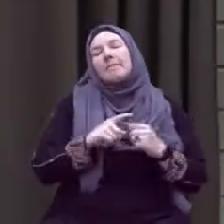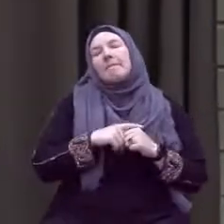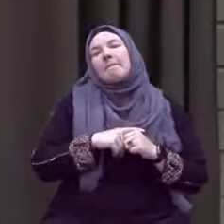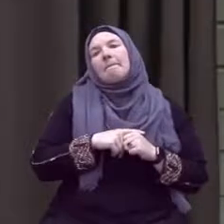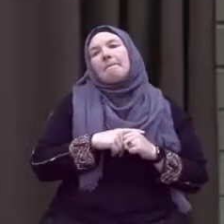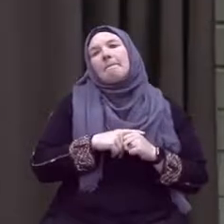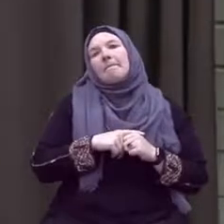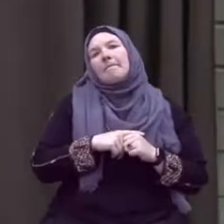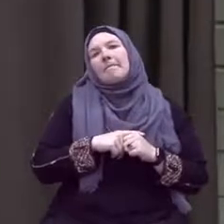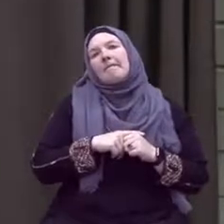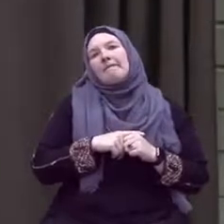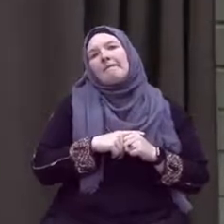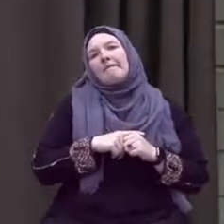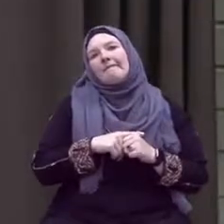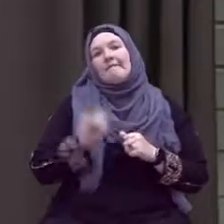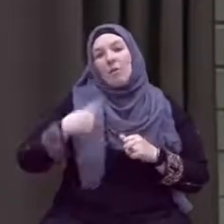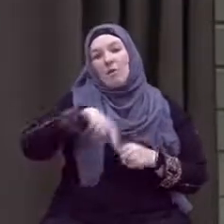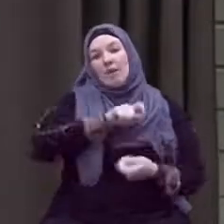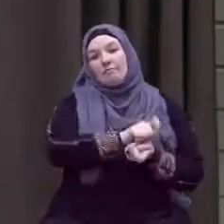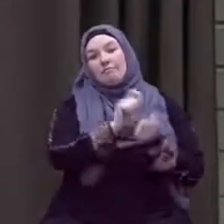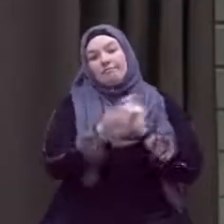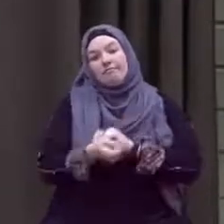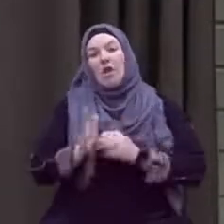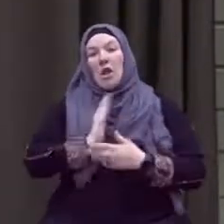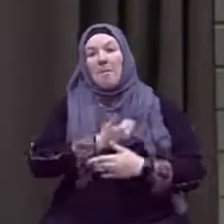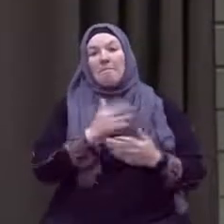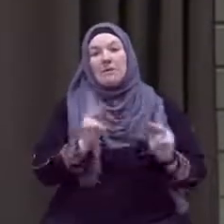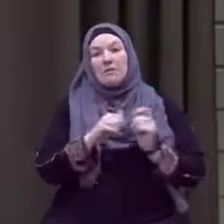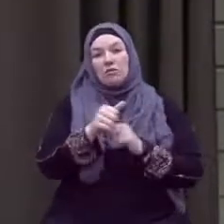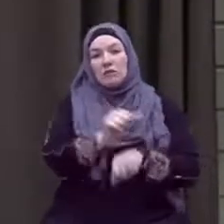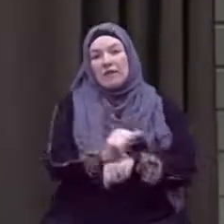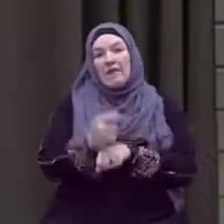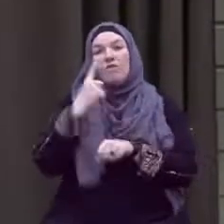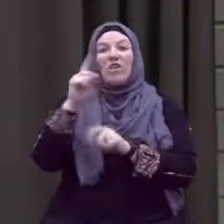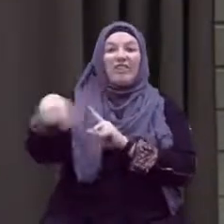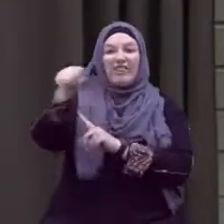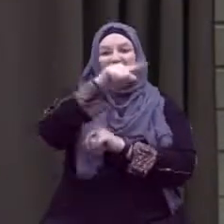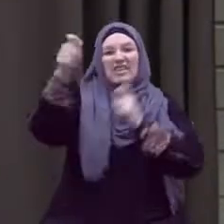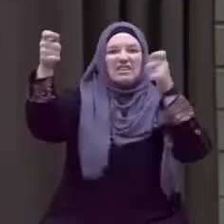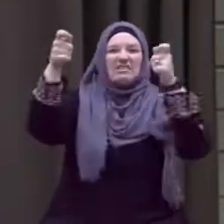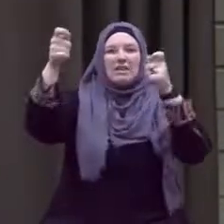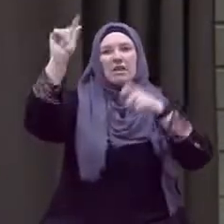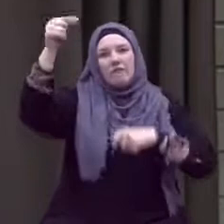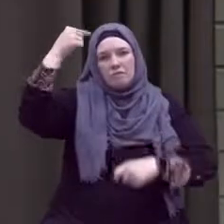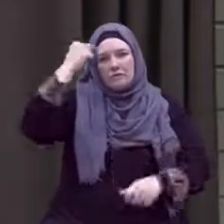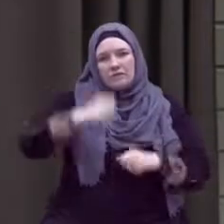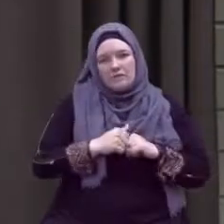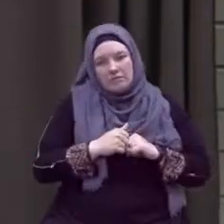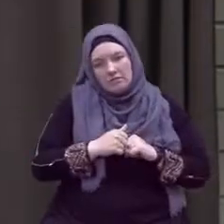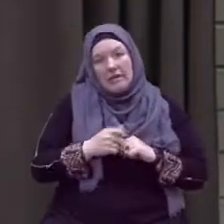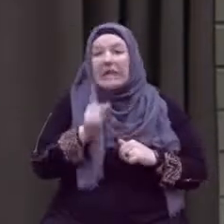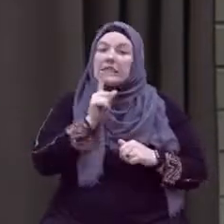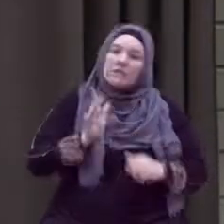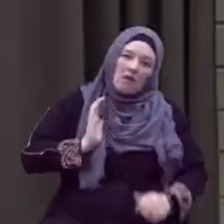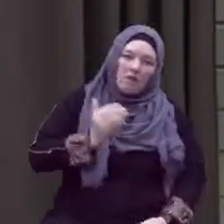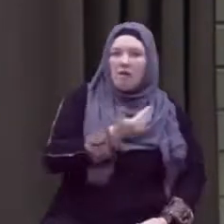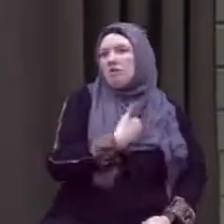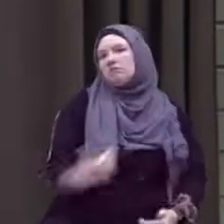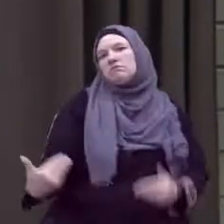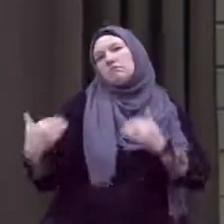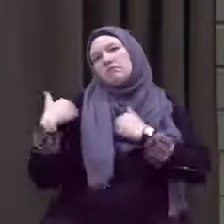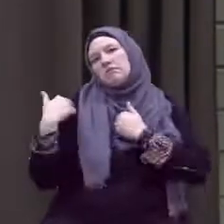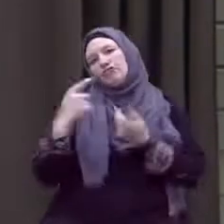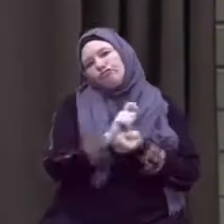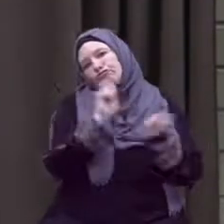our peoples, into slaves for those regimes. And it is on us